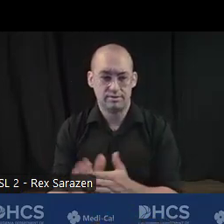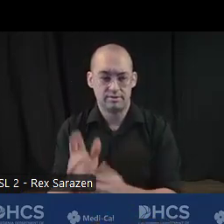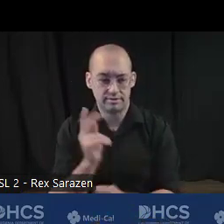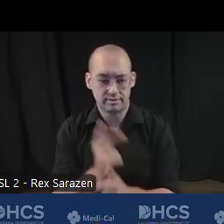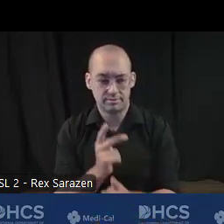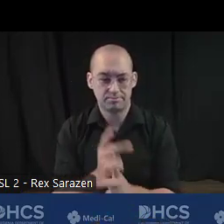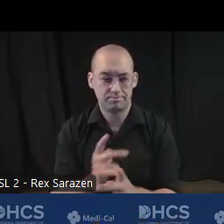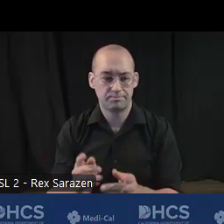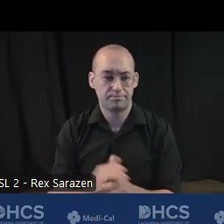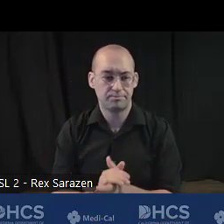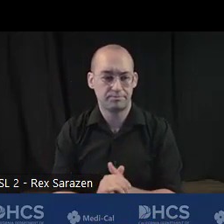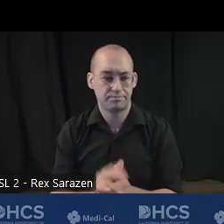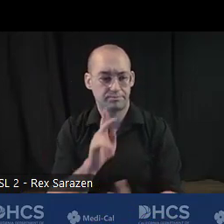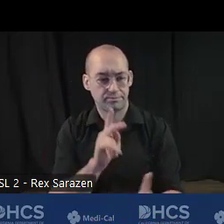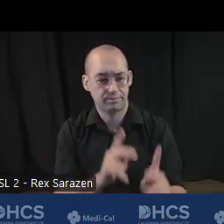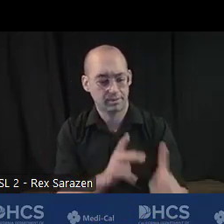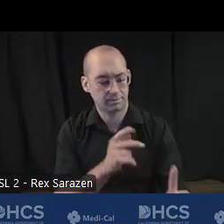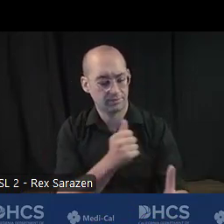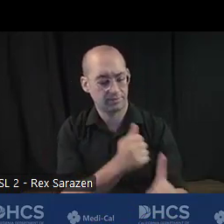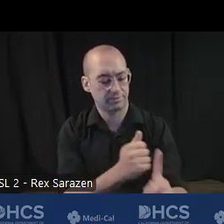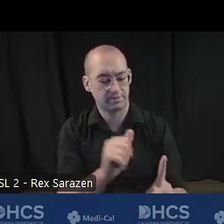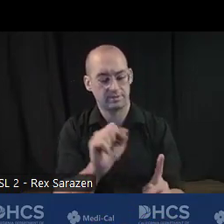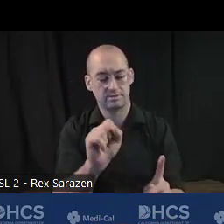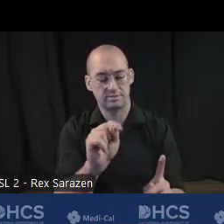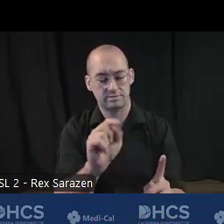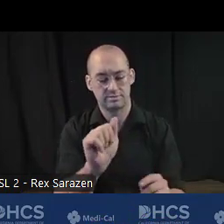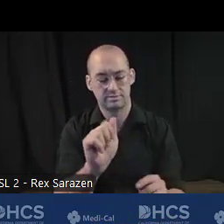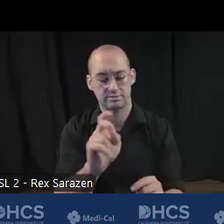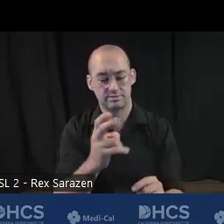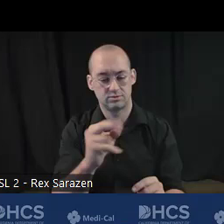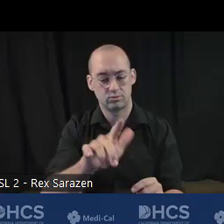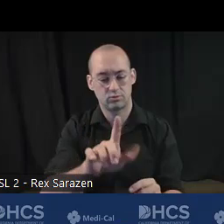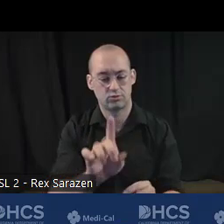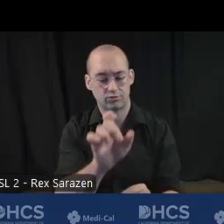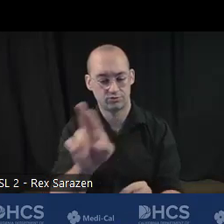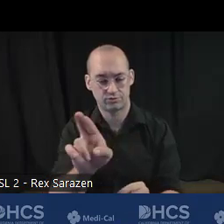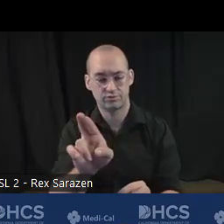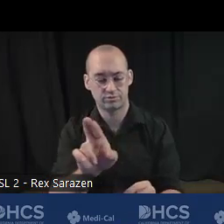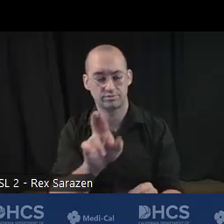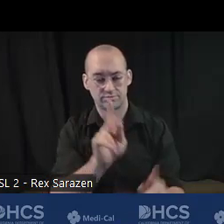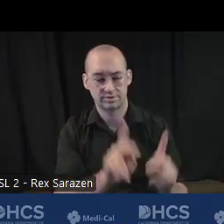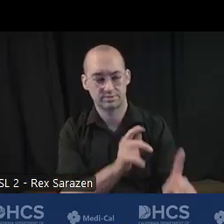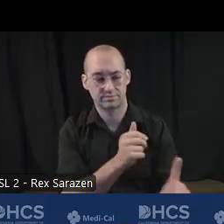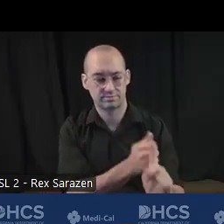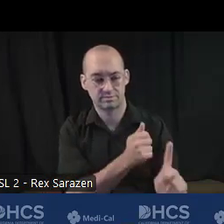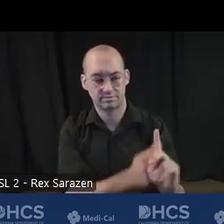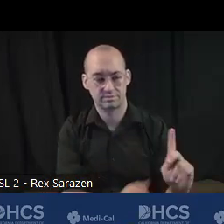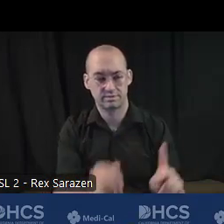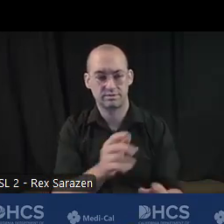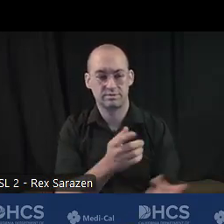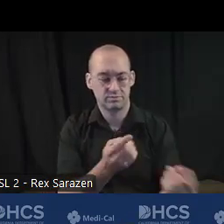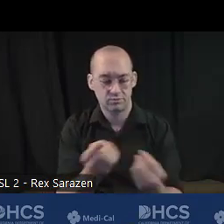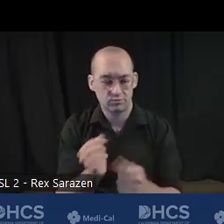stakeholders updated on the work that we are doing at DHCS and with our partners at